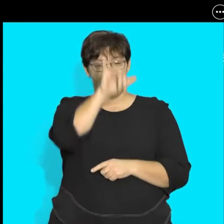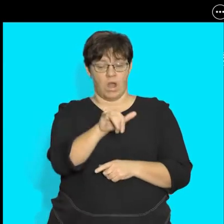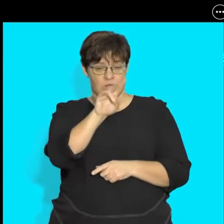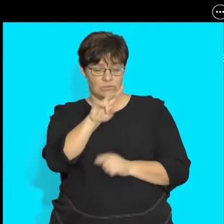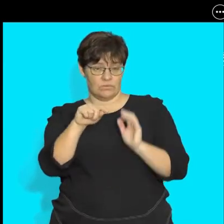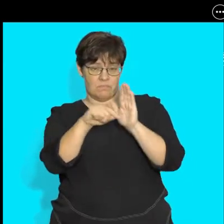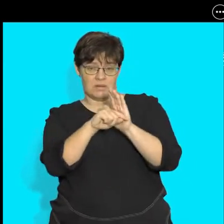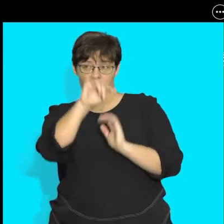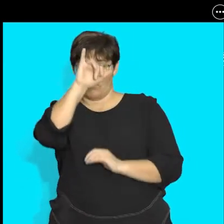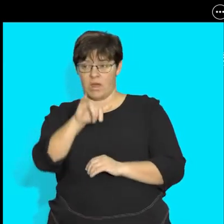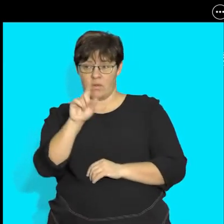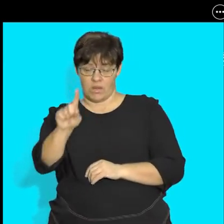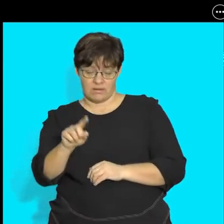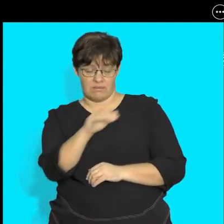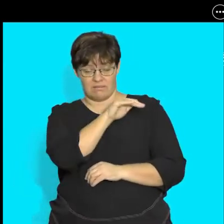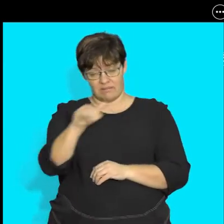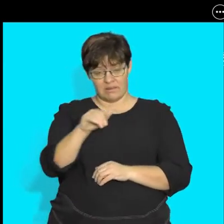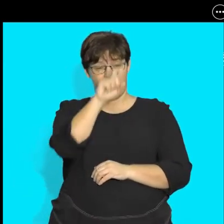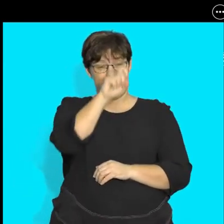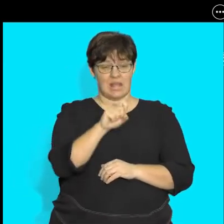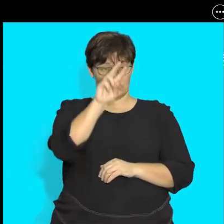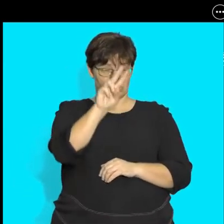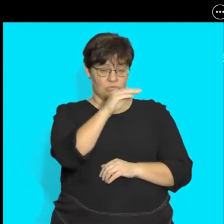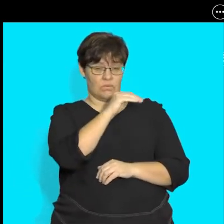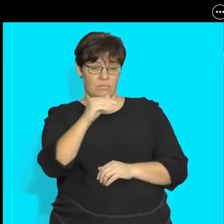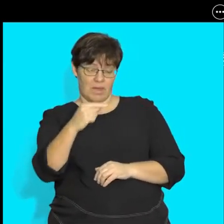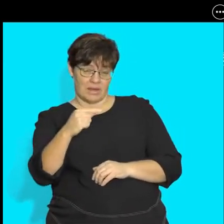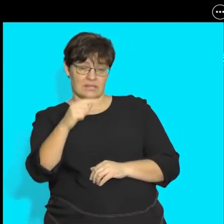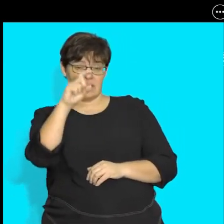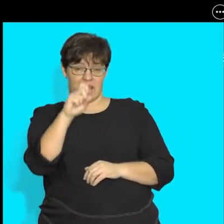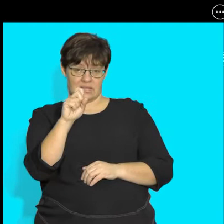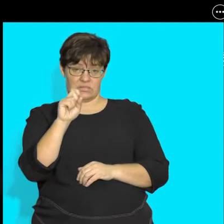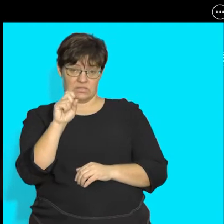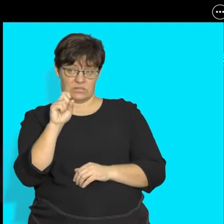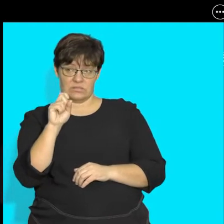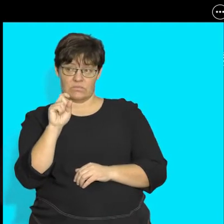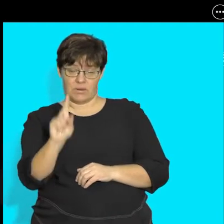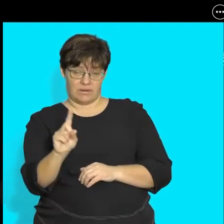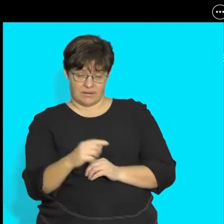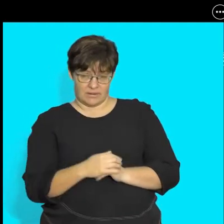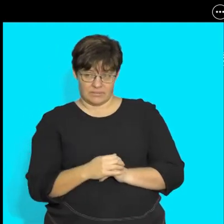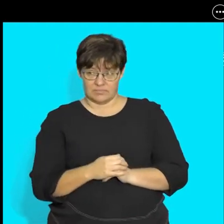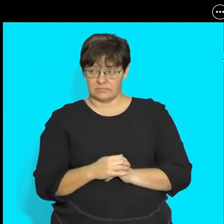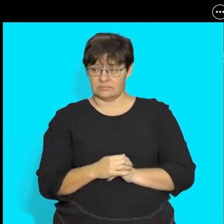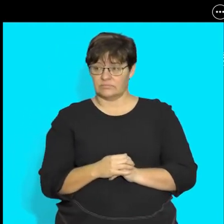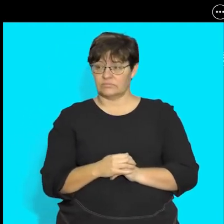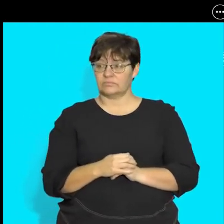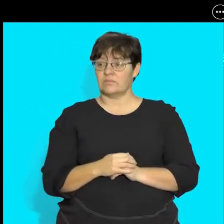this. We discussed that in previous lessons. I want to work out the equation of the red line,